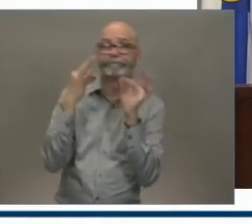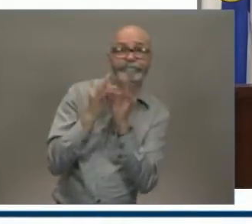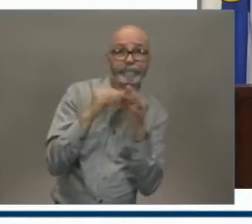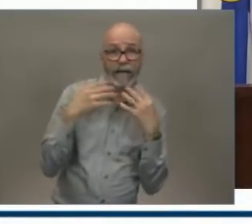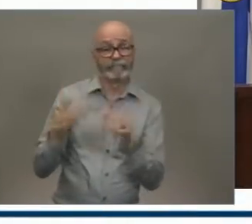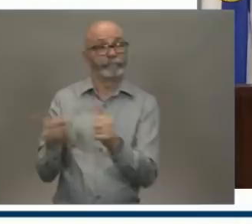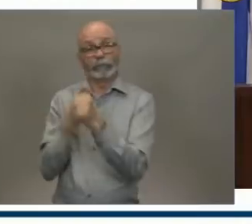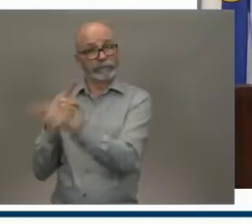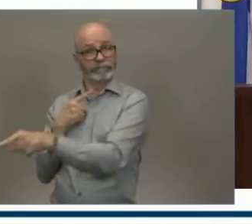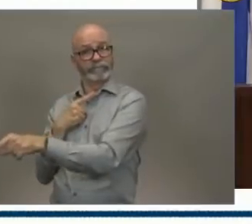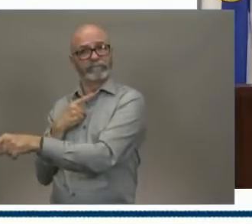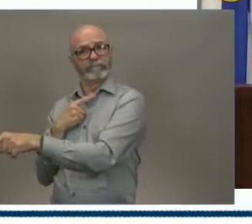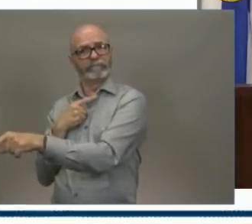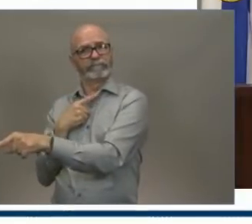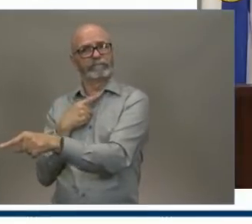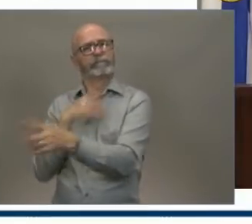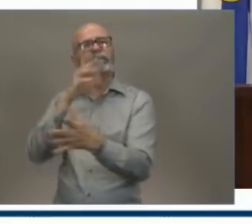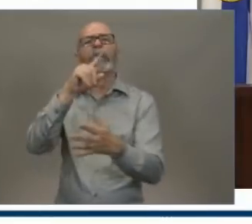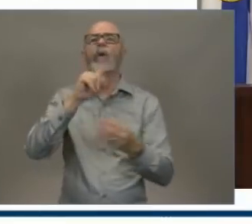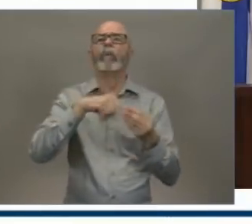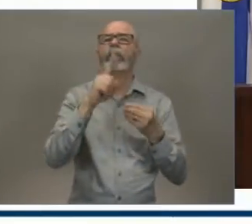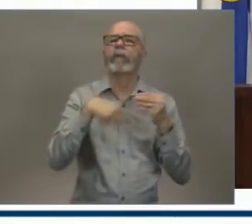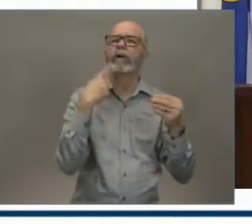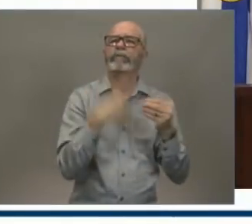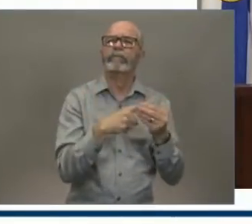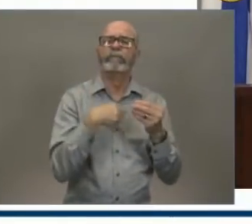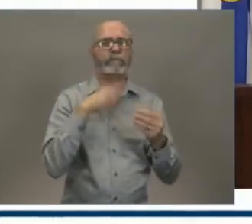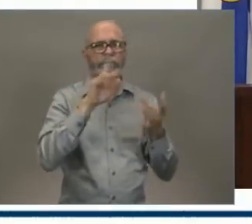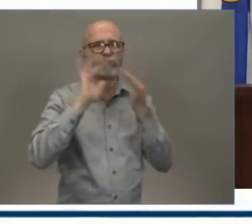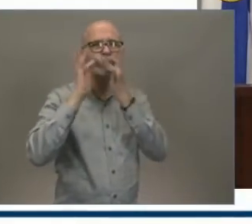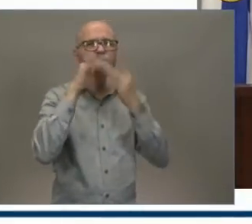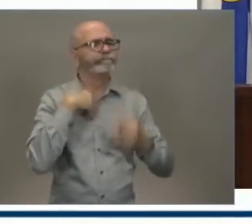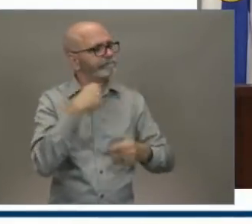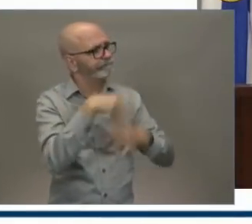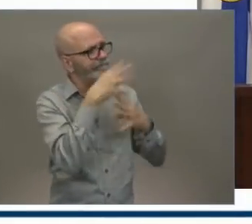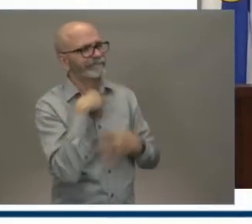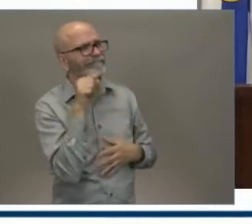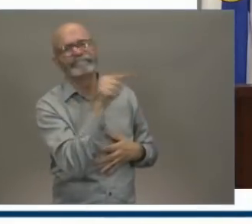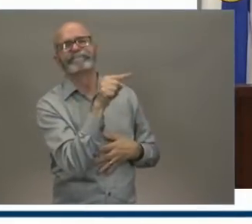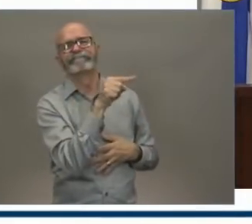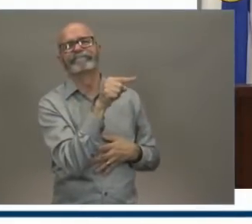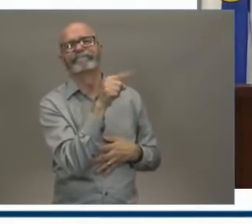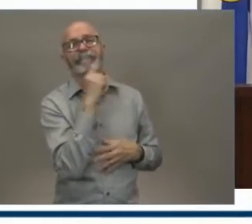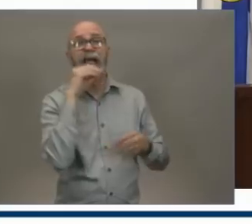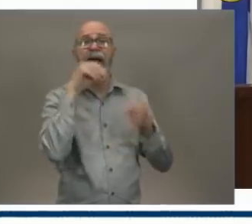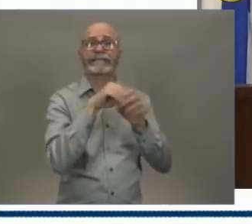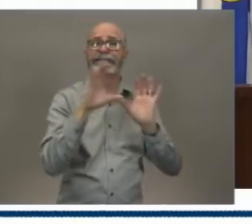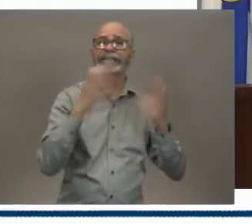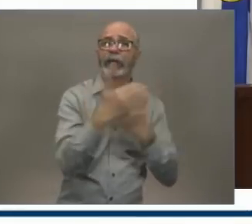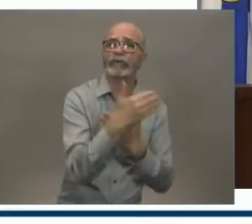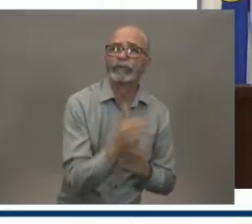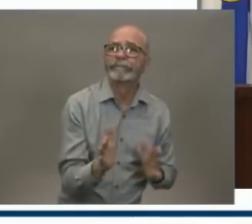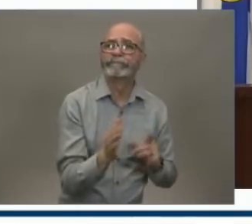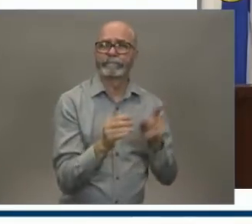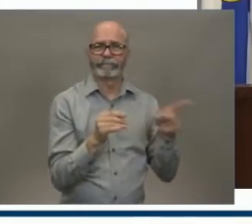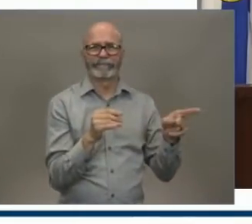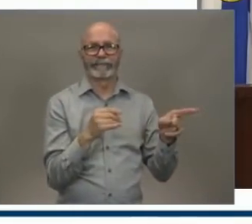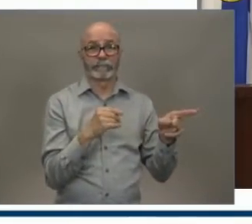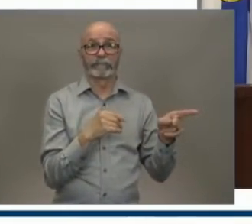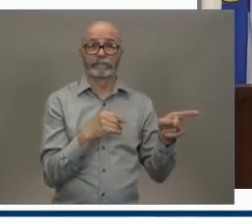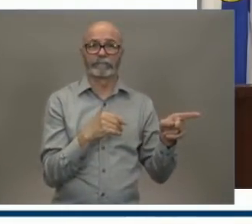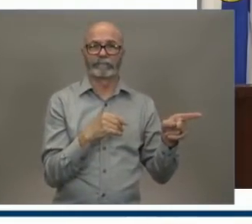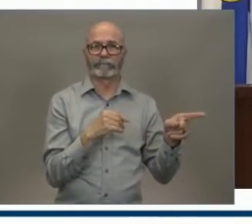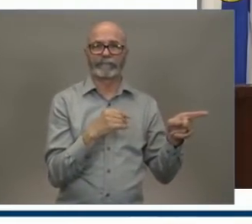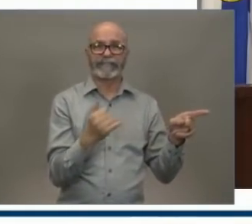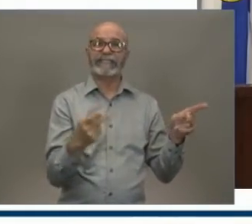in-person classes at Acadia. I'm looking on their website, but I don't see whether that's happened. And this is now the second case there this month. They're one